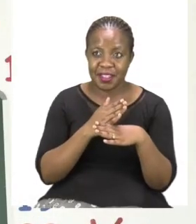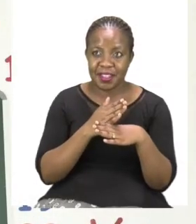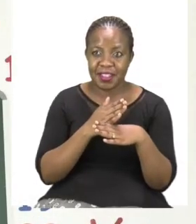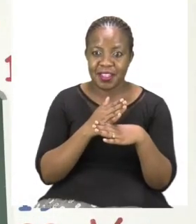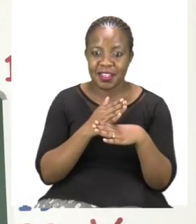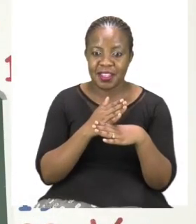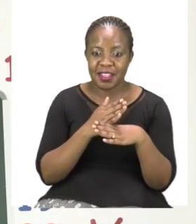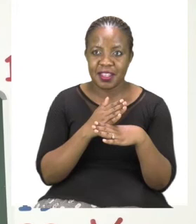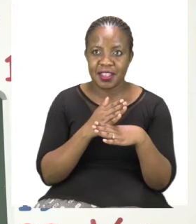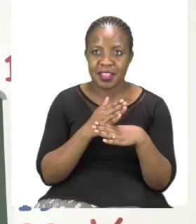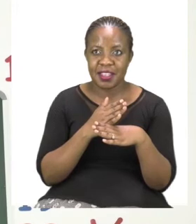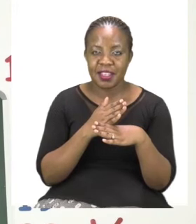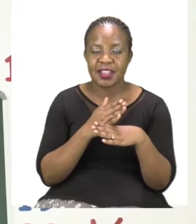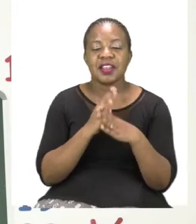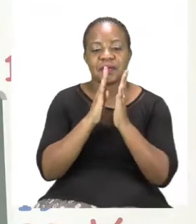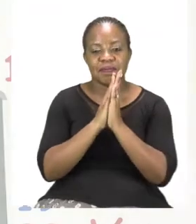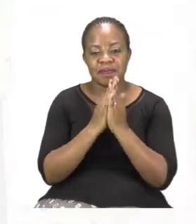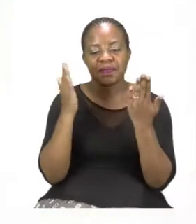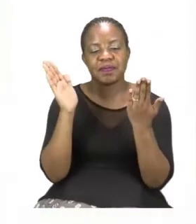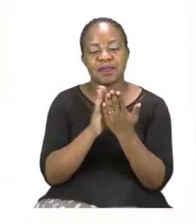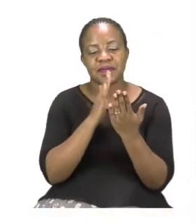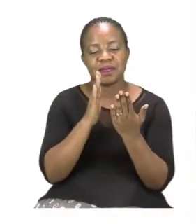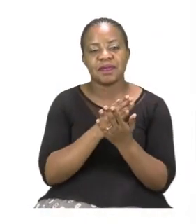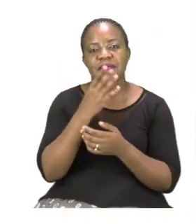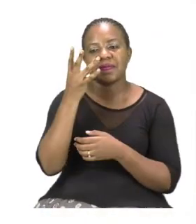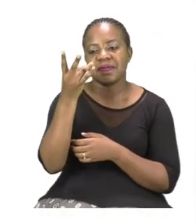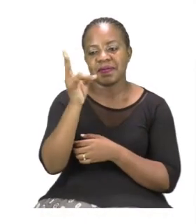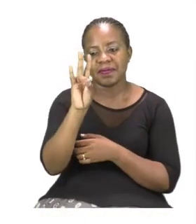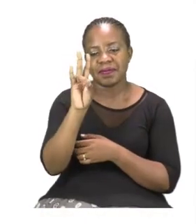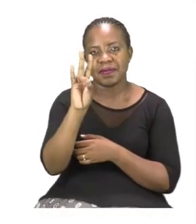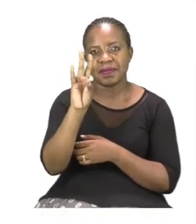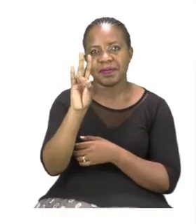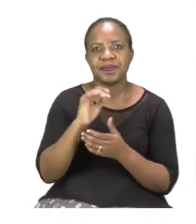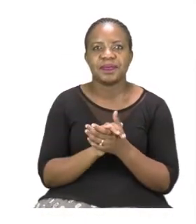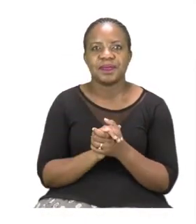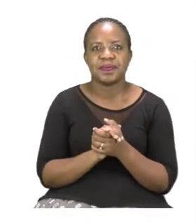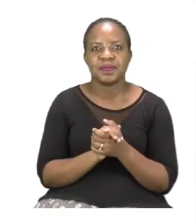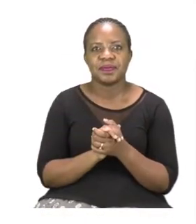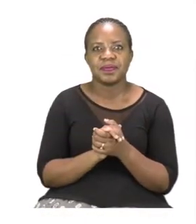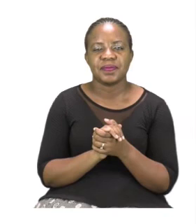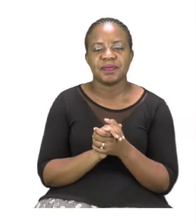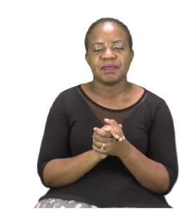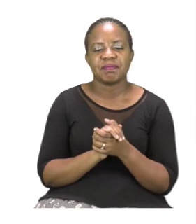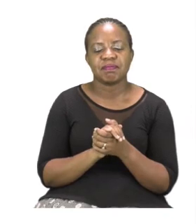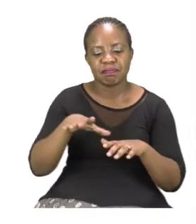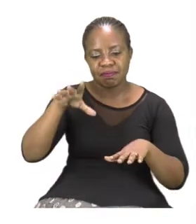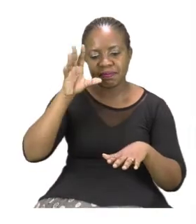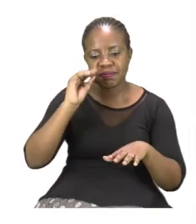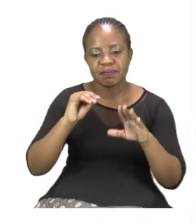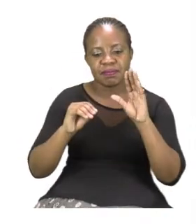Let's turn to page 7. On page 7, we are talking about